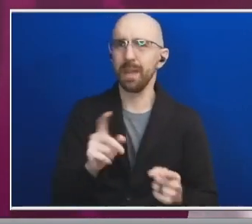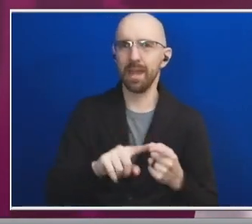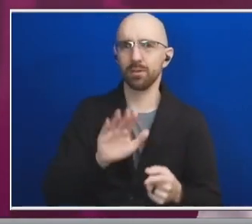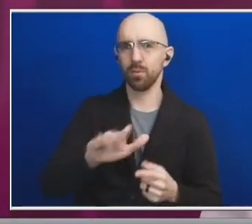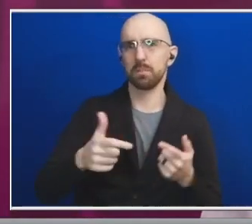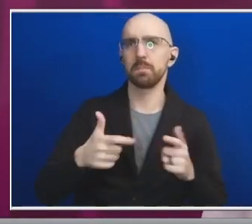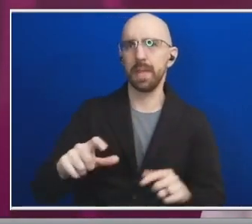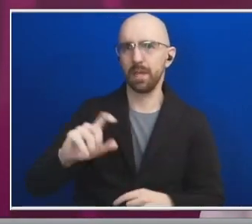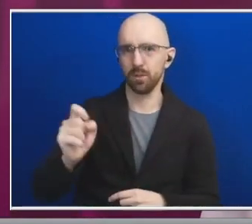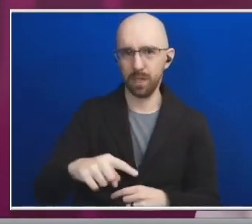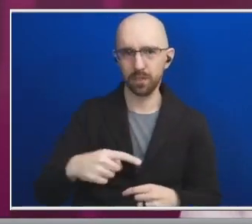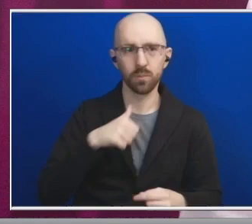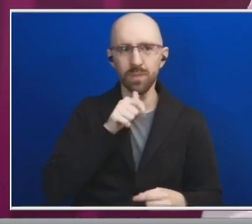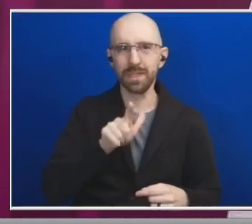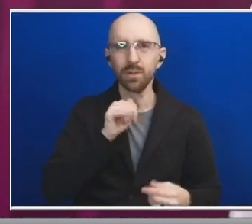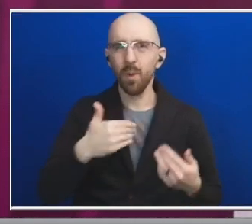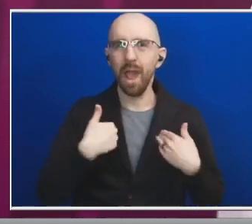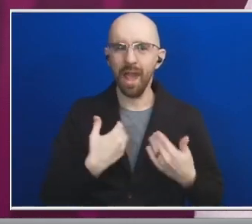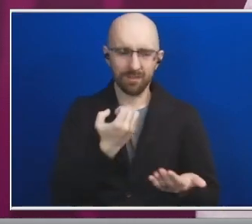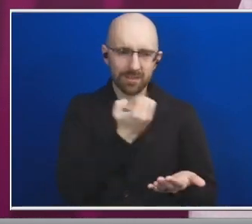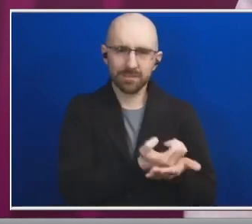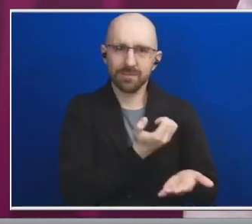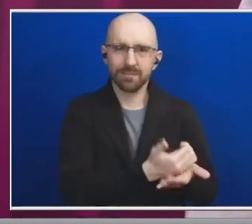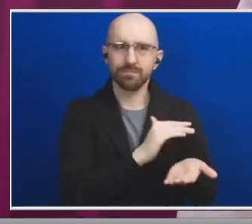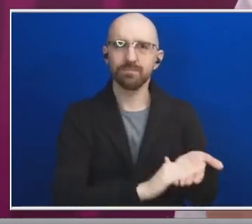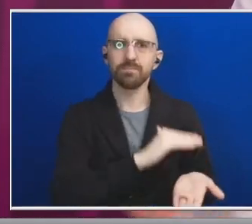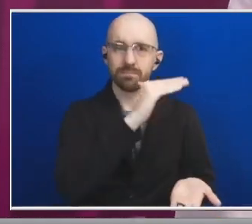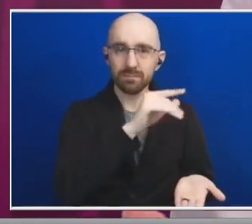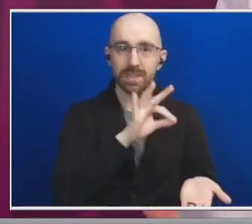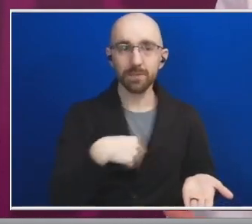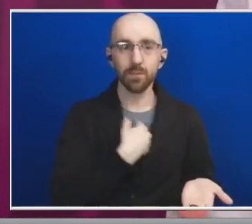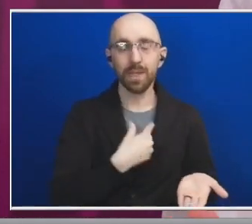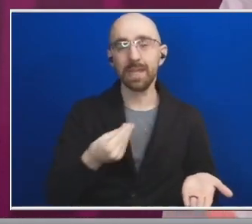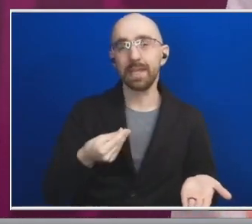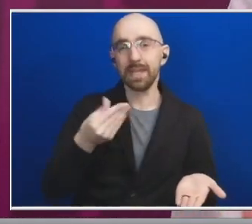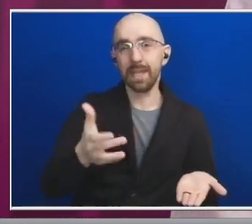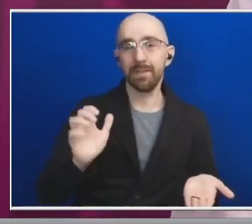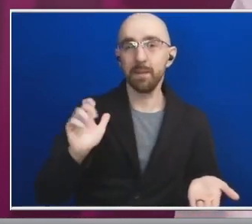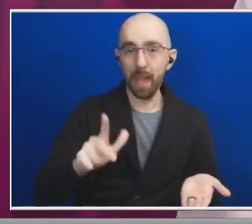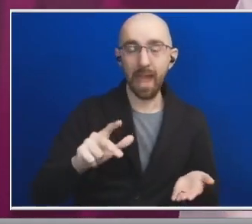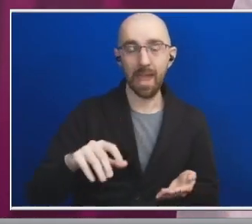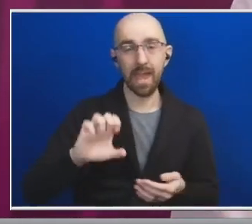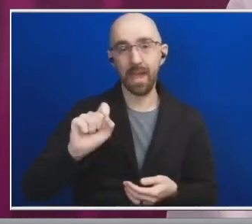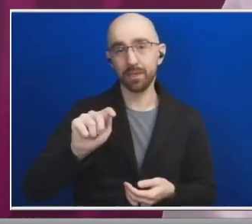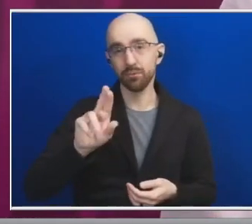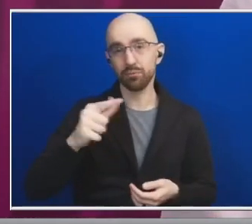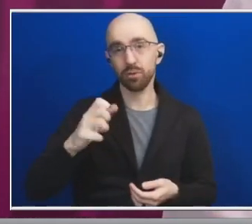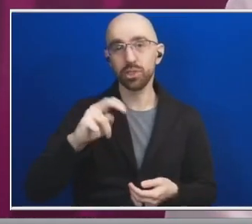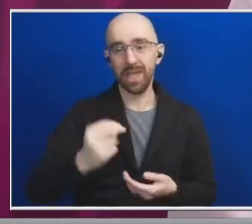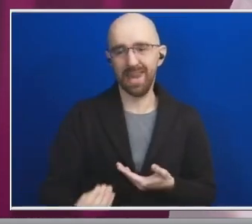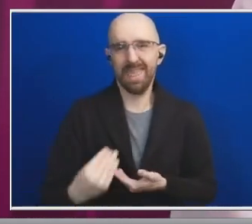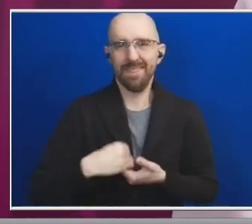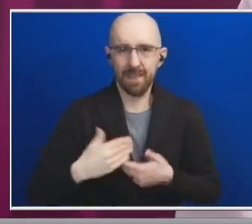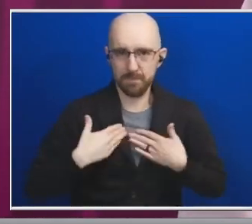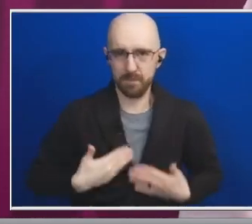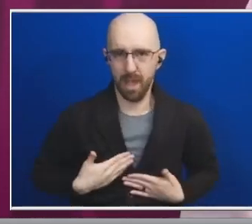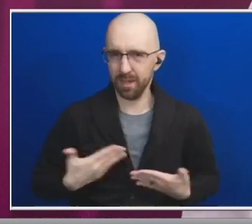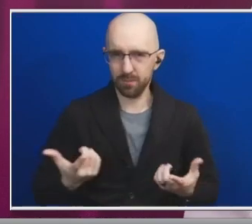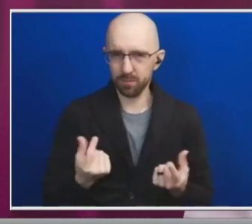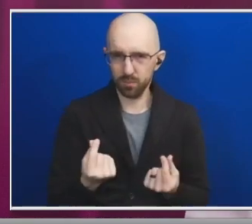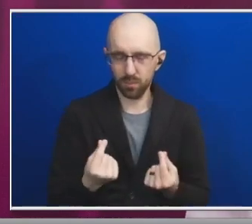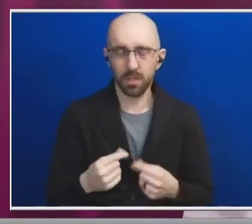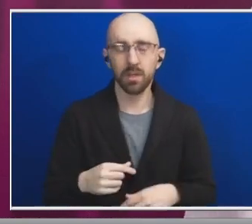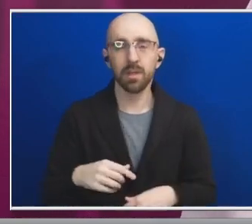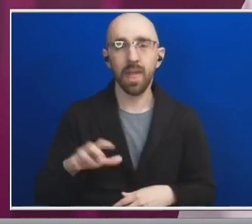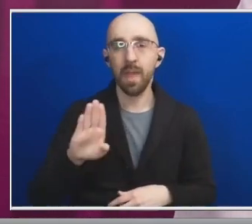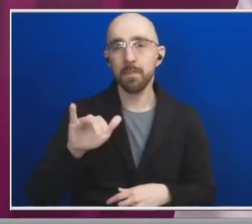great evidence about if we give you back estrogen, what does that do? So comes back to your women and bias in medicine, right? Is